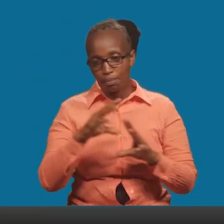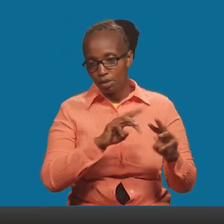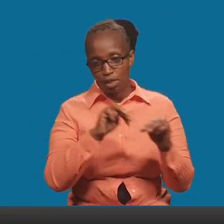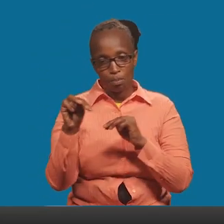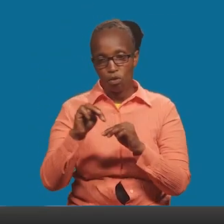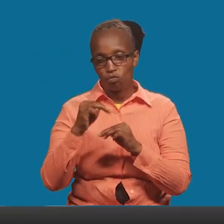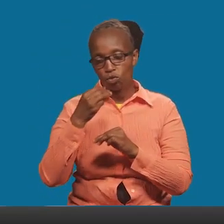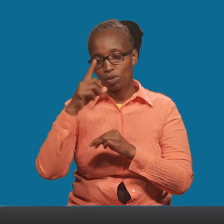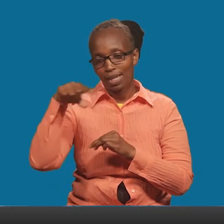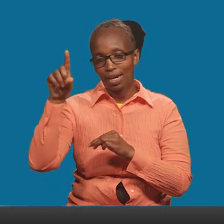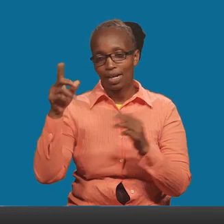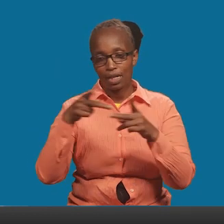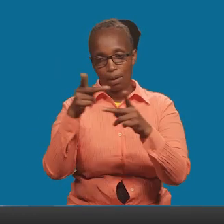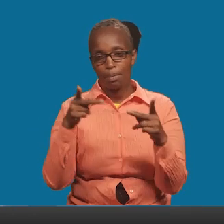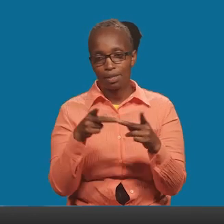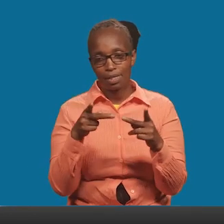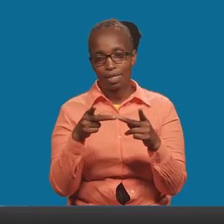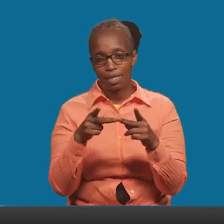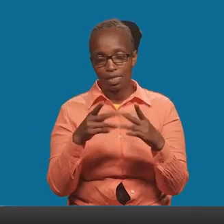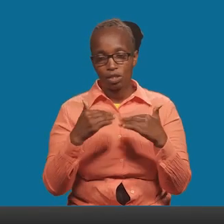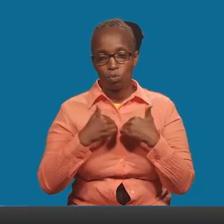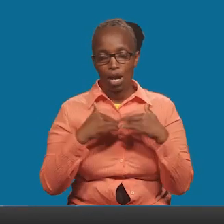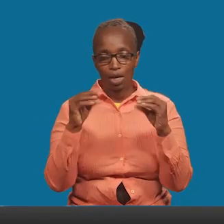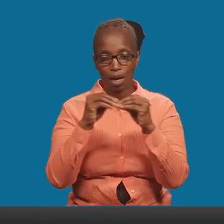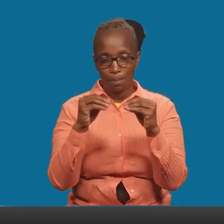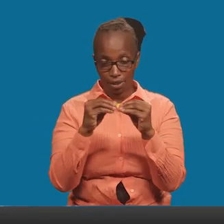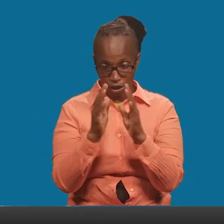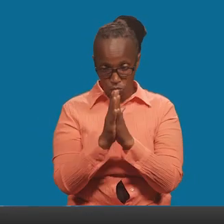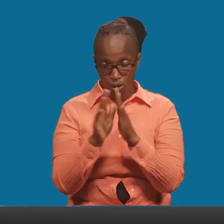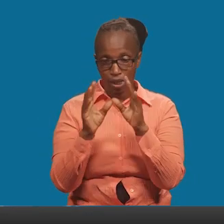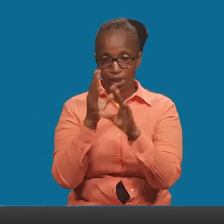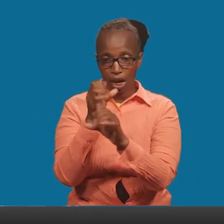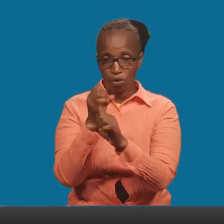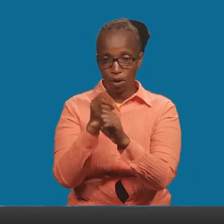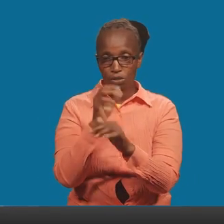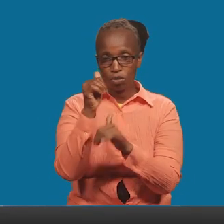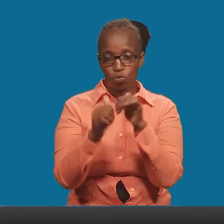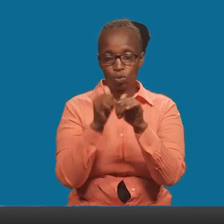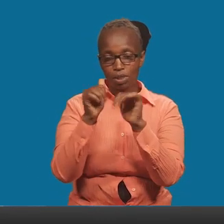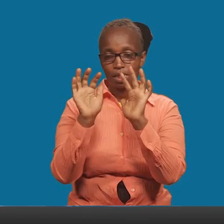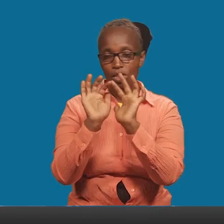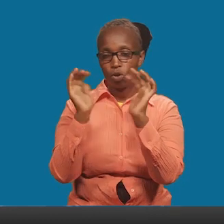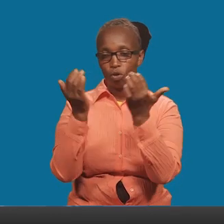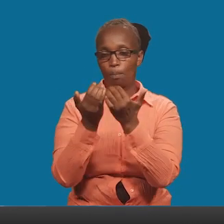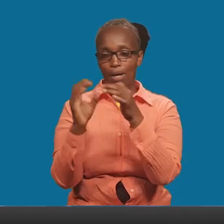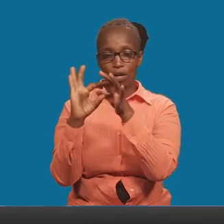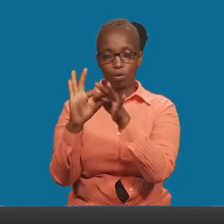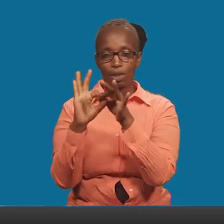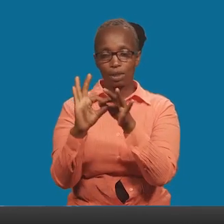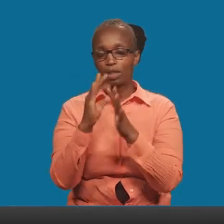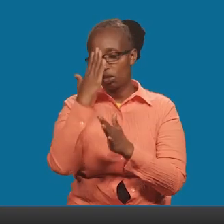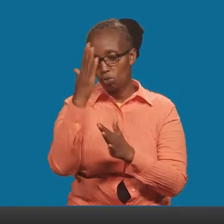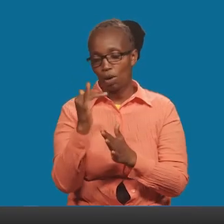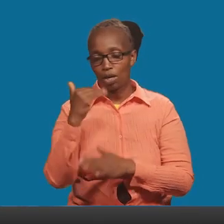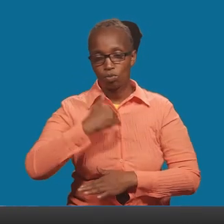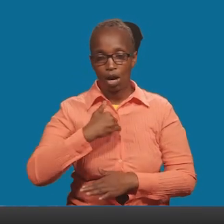place where we are looking at. I have established and had a meeting with an organization that is globally connected so that we can